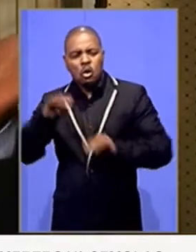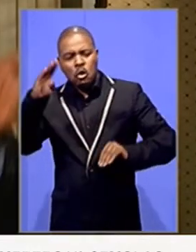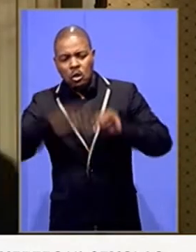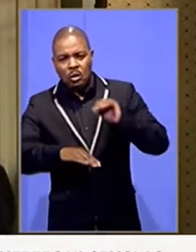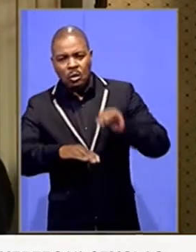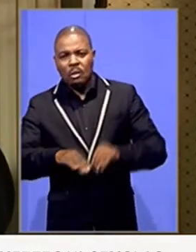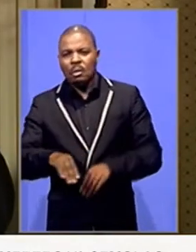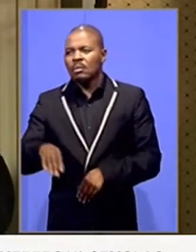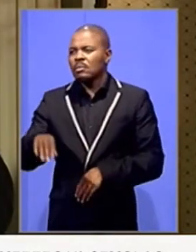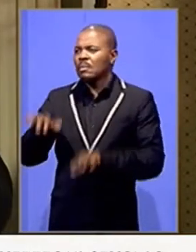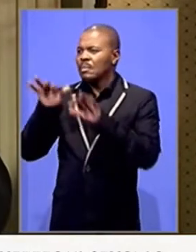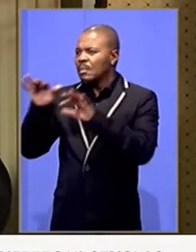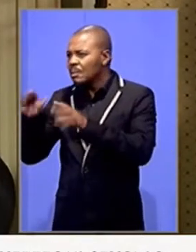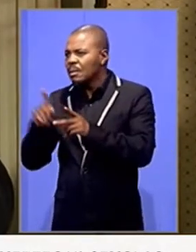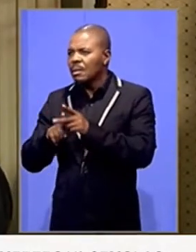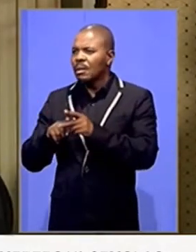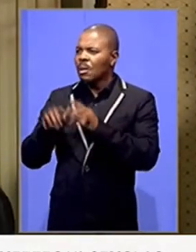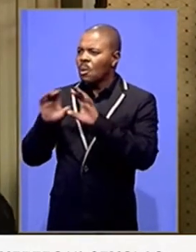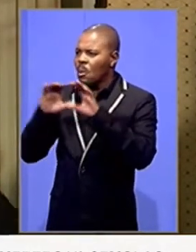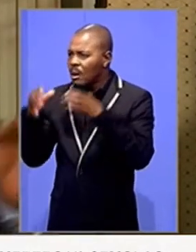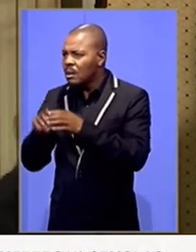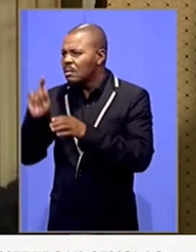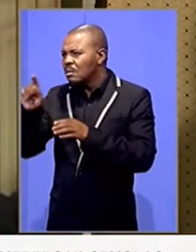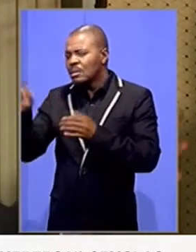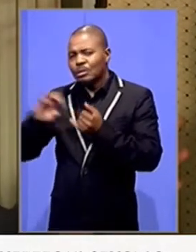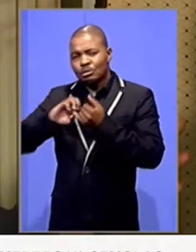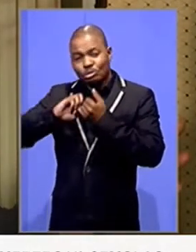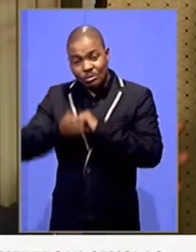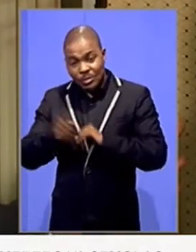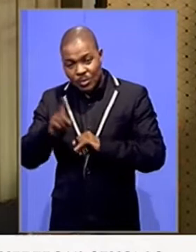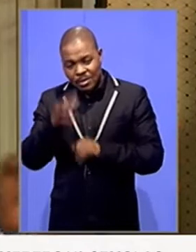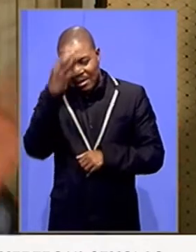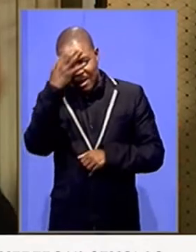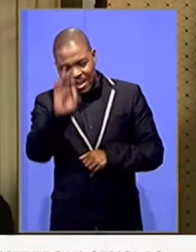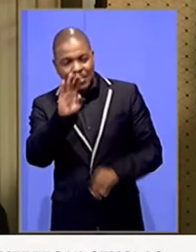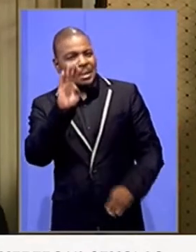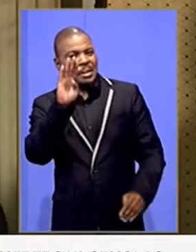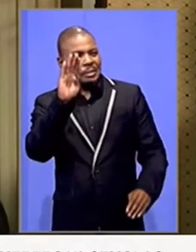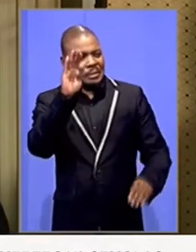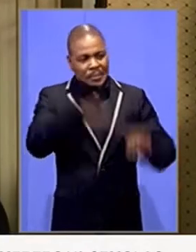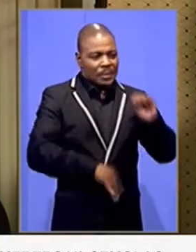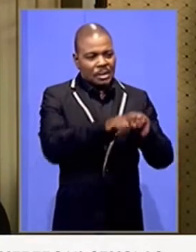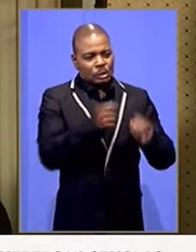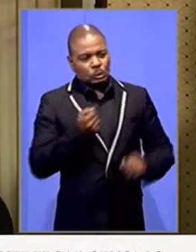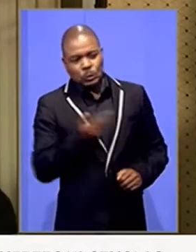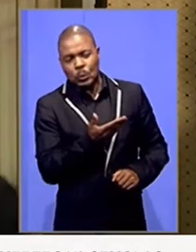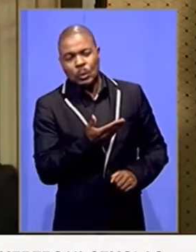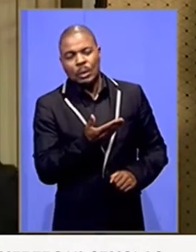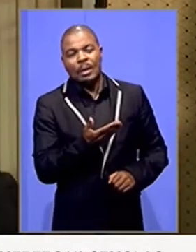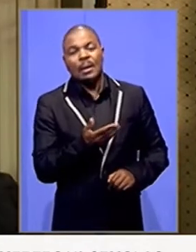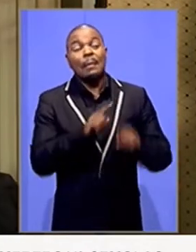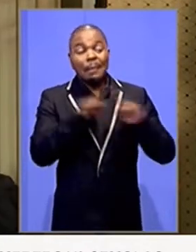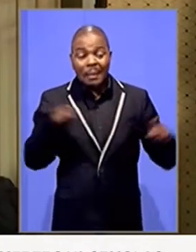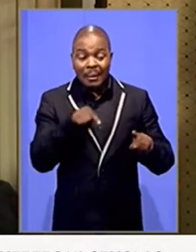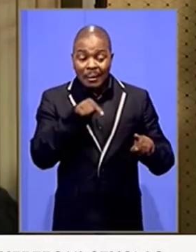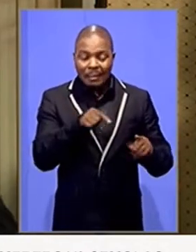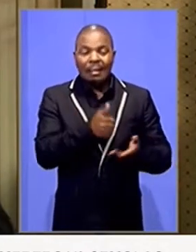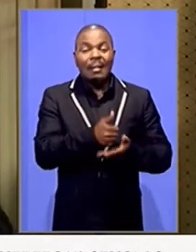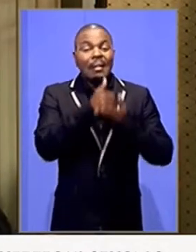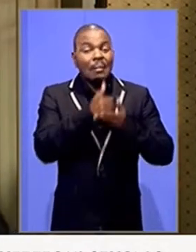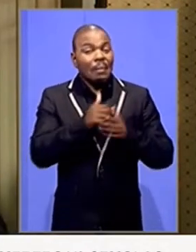Citizens, entities, and all that trying to sue government. What helped us was that because